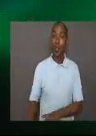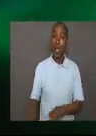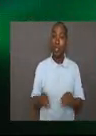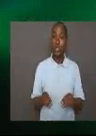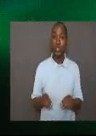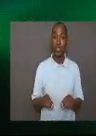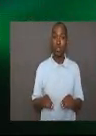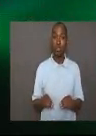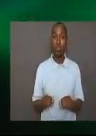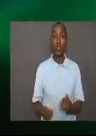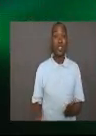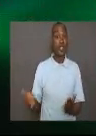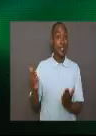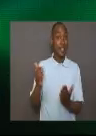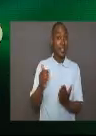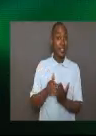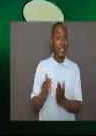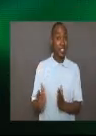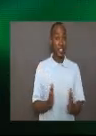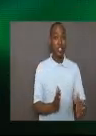Students, let's get ready.